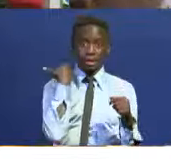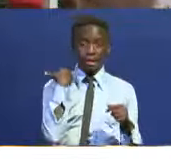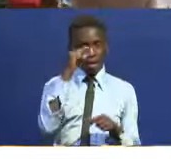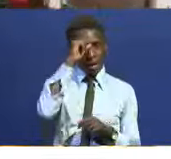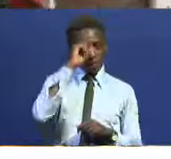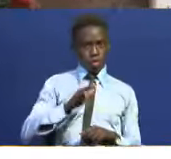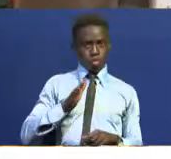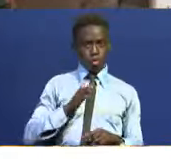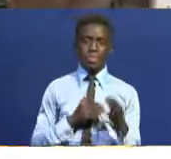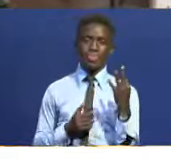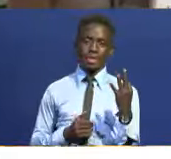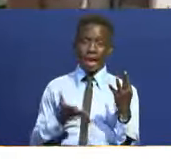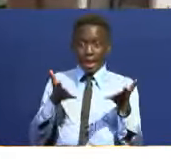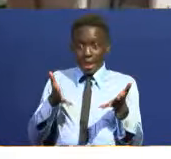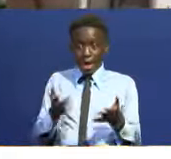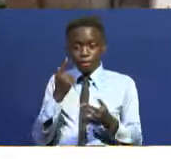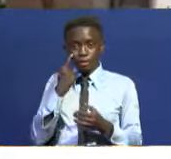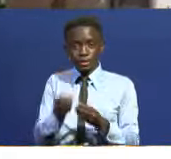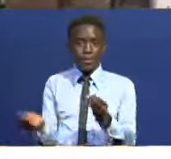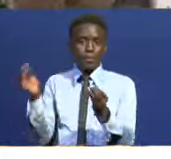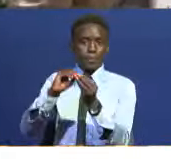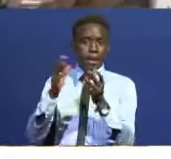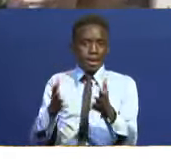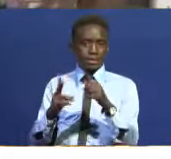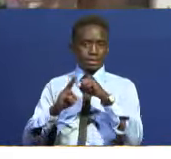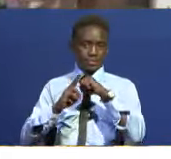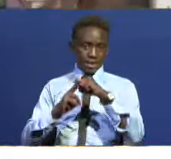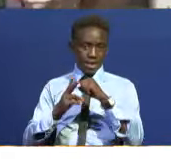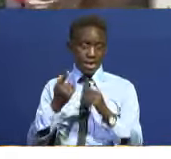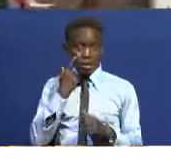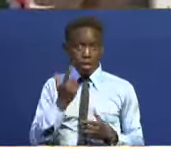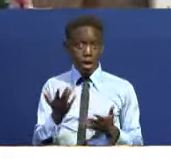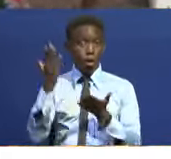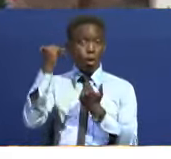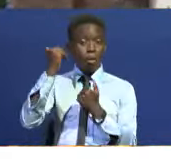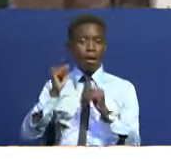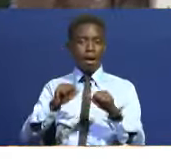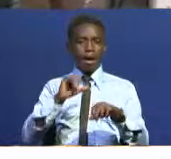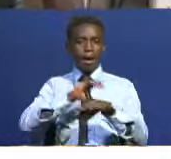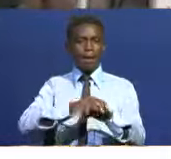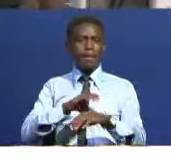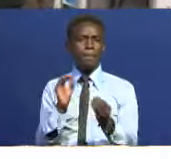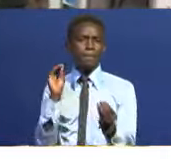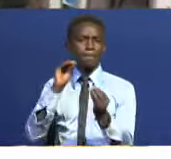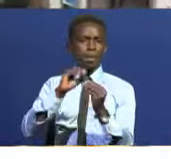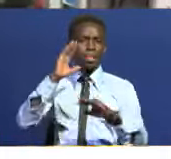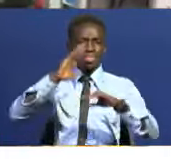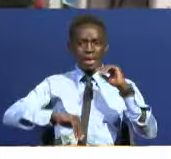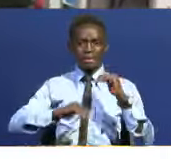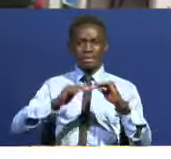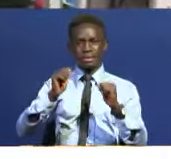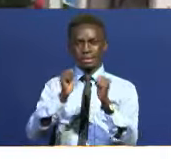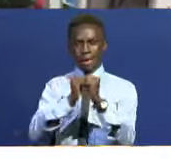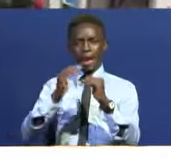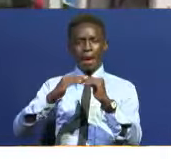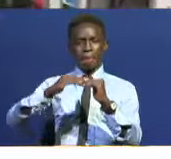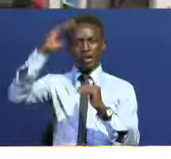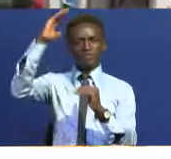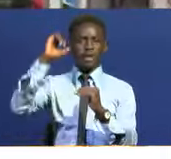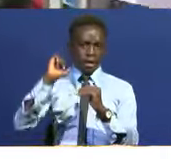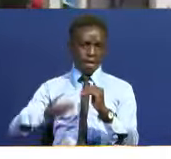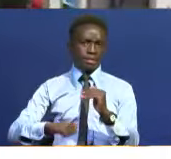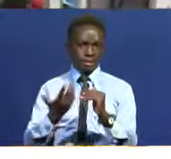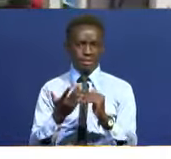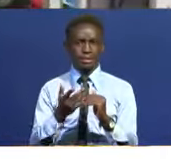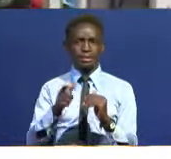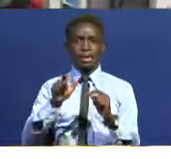are targeting in 2027 to at least have more than 10 governors, female governors, vying for this particular position, so that it cannot be